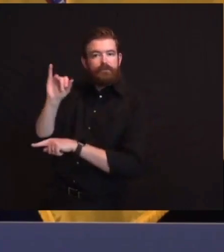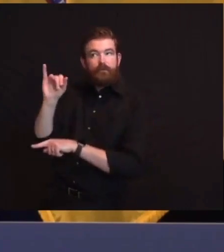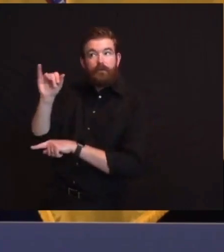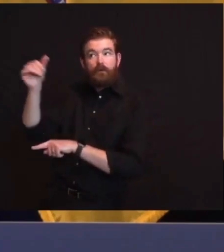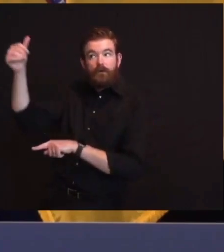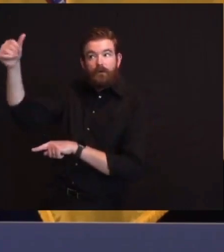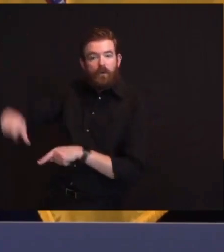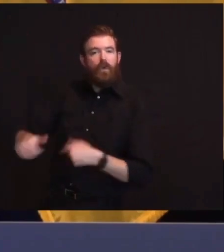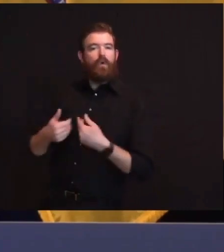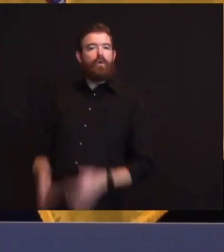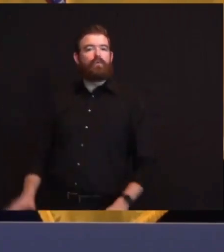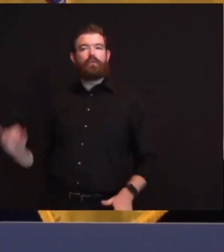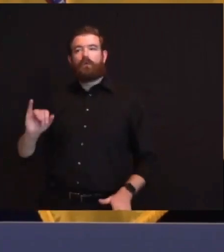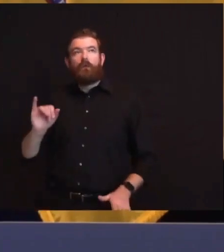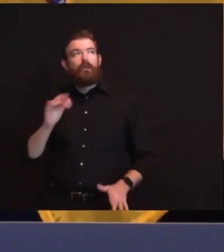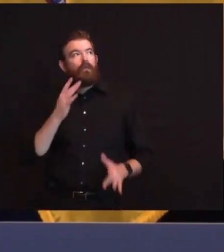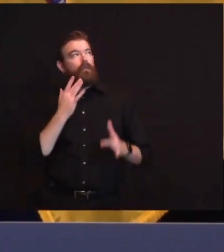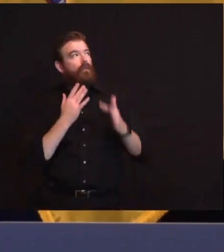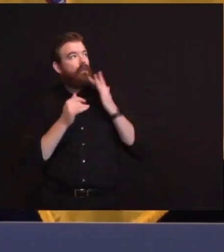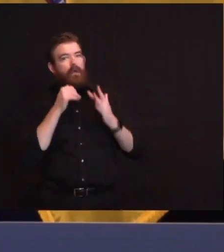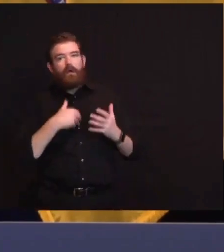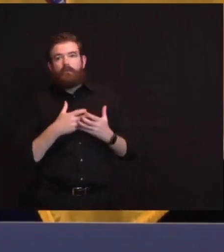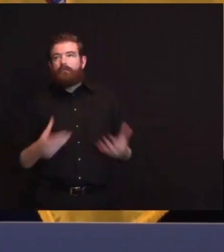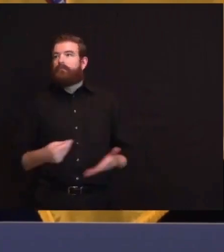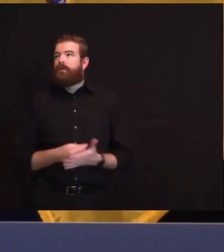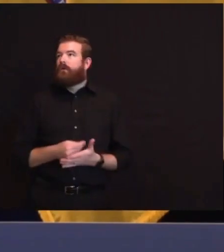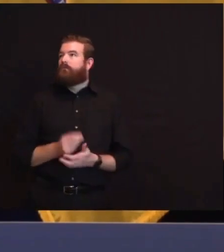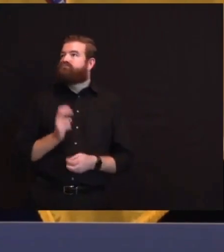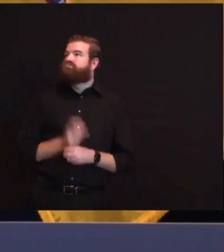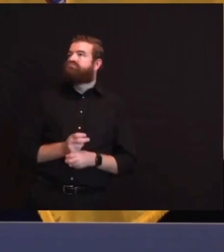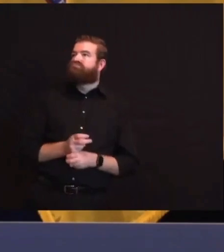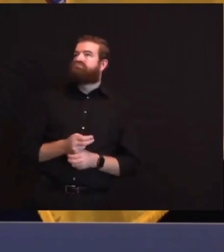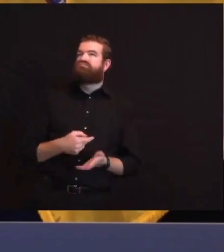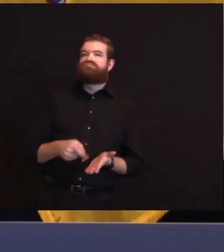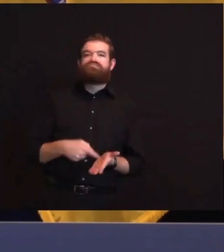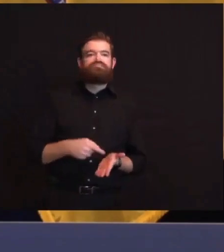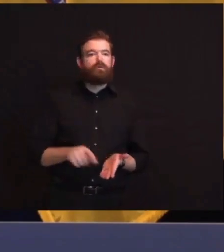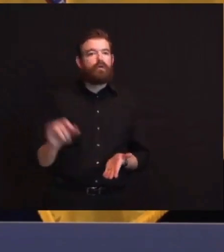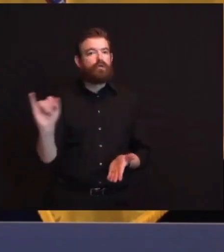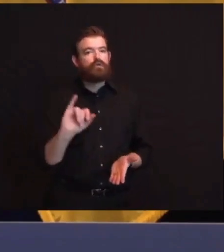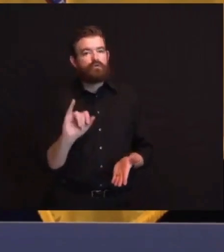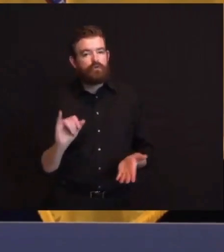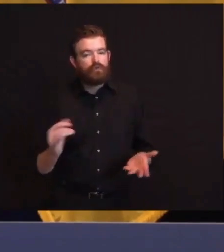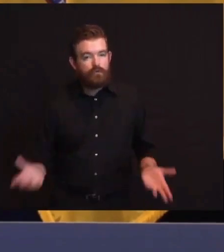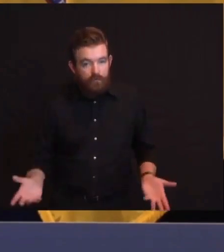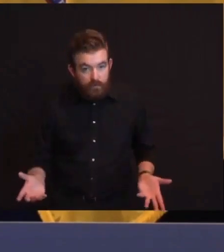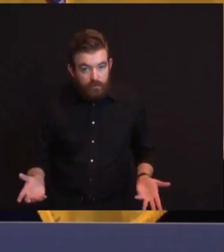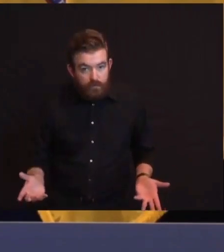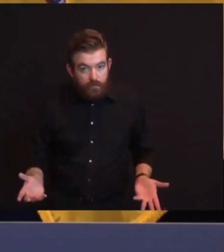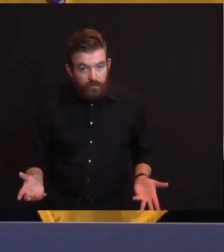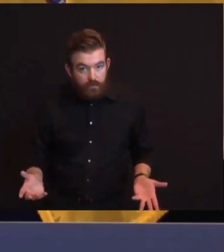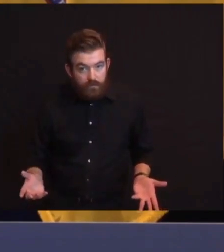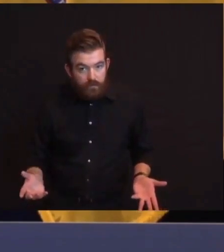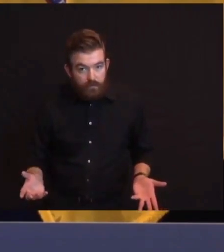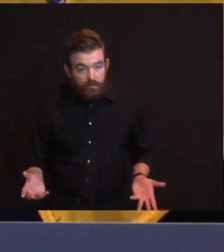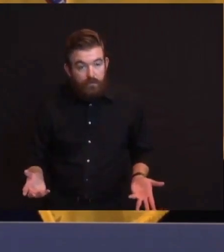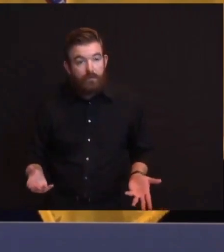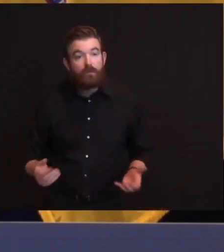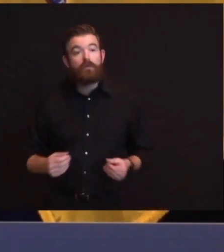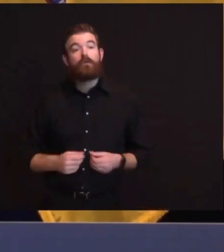this myth spinning out there that there's something wrong with. This has been a game changer. Never mind the employment that has come from